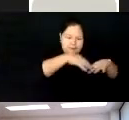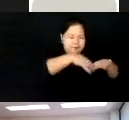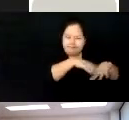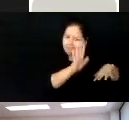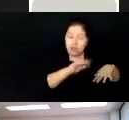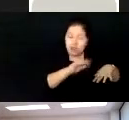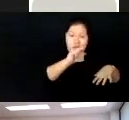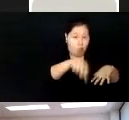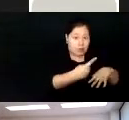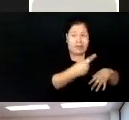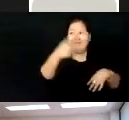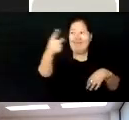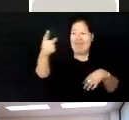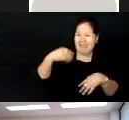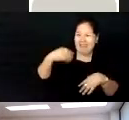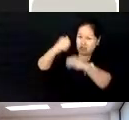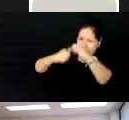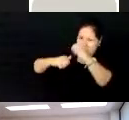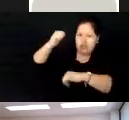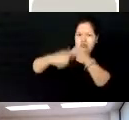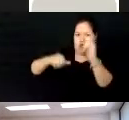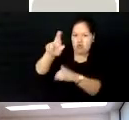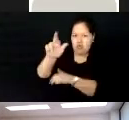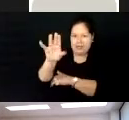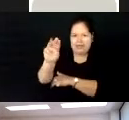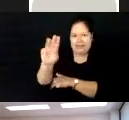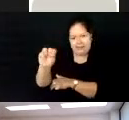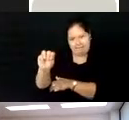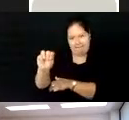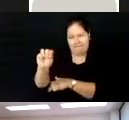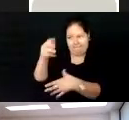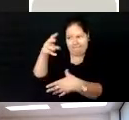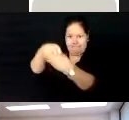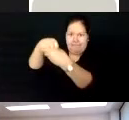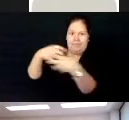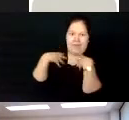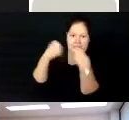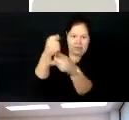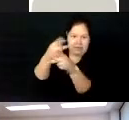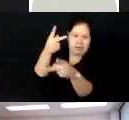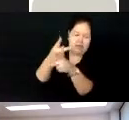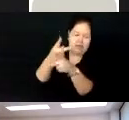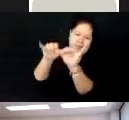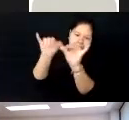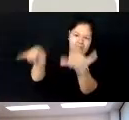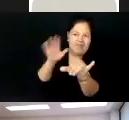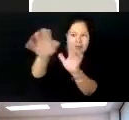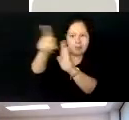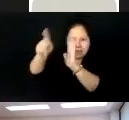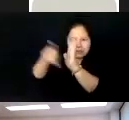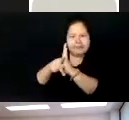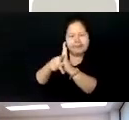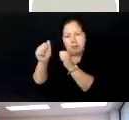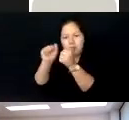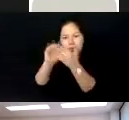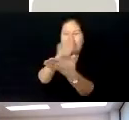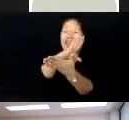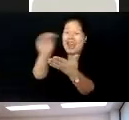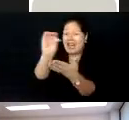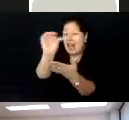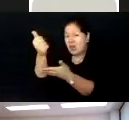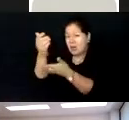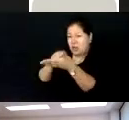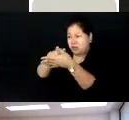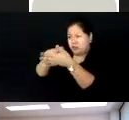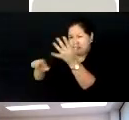Canadian healthcare system. It exists in the policies and the practices of the health system and within other sectors, and